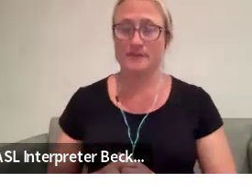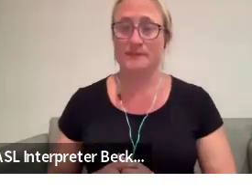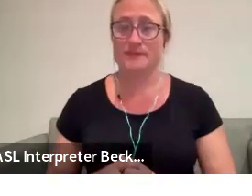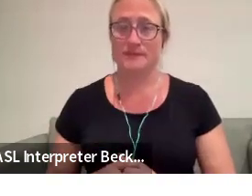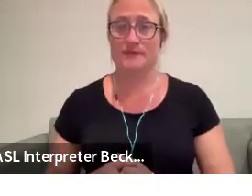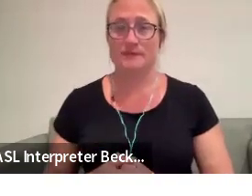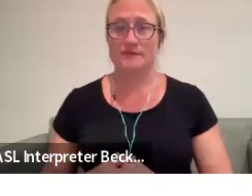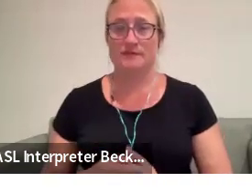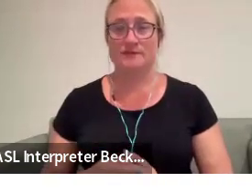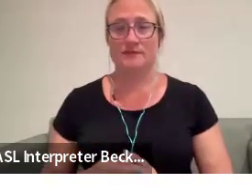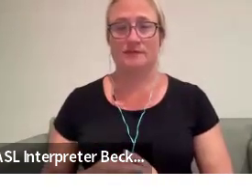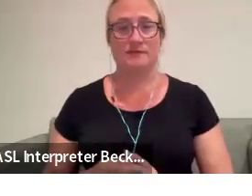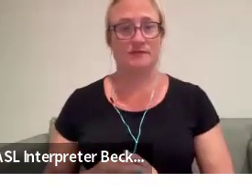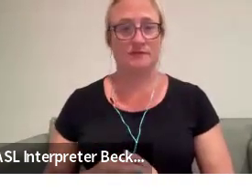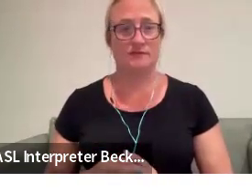right now.